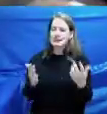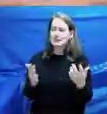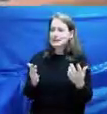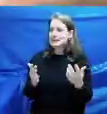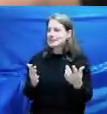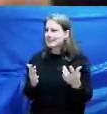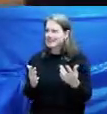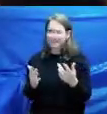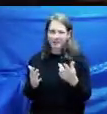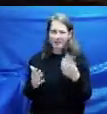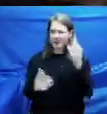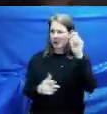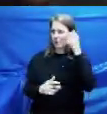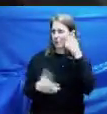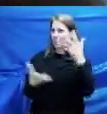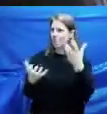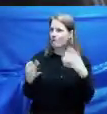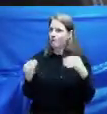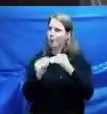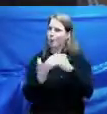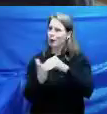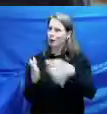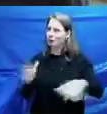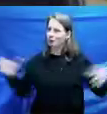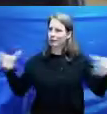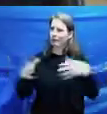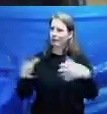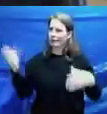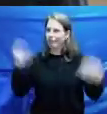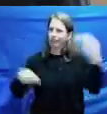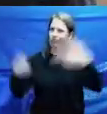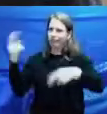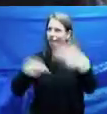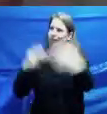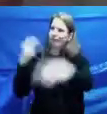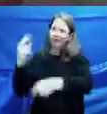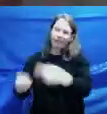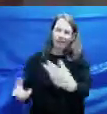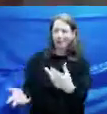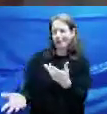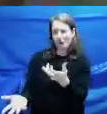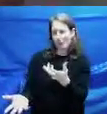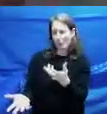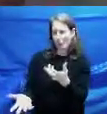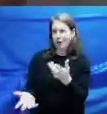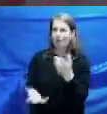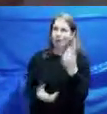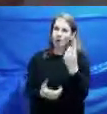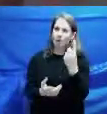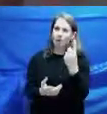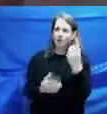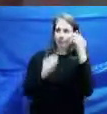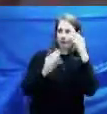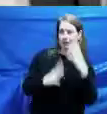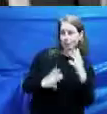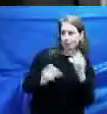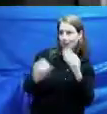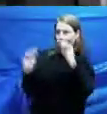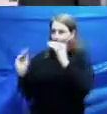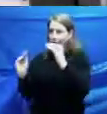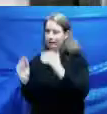I worked with it, I realized it was a way for students to connect to the material and understand the material in our own way.